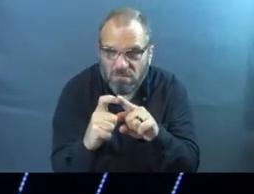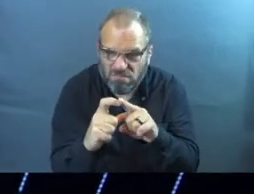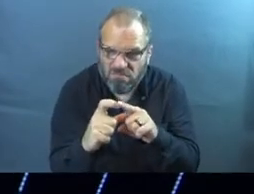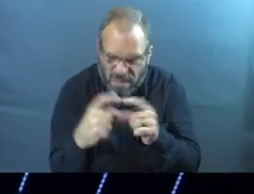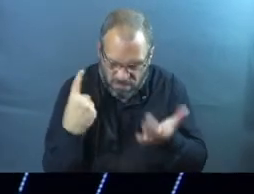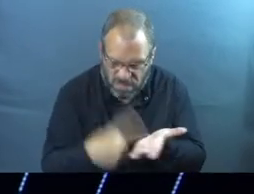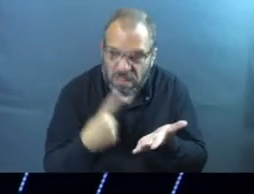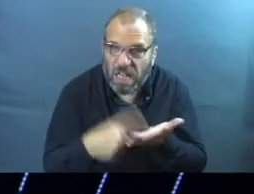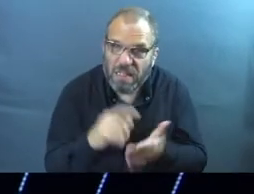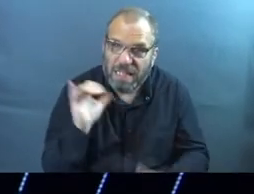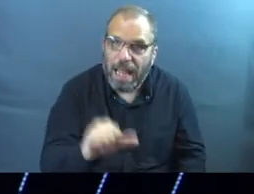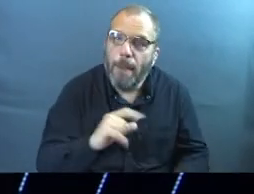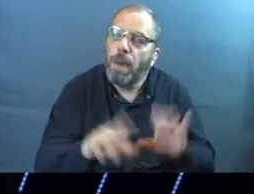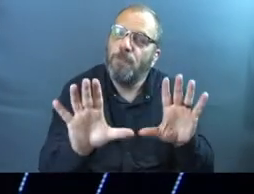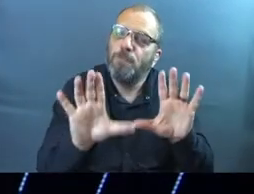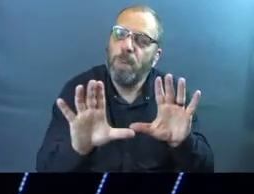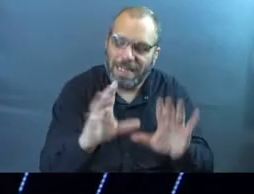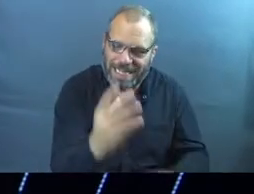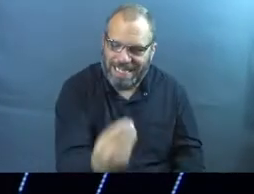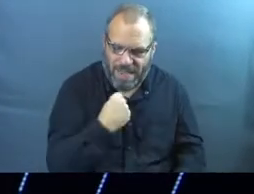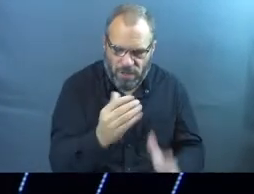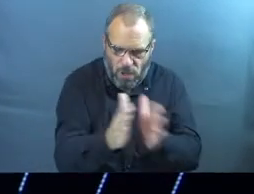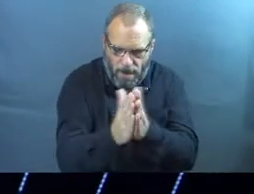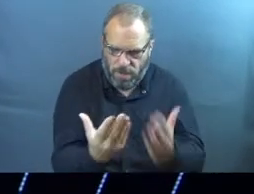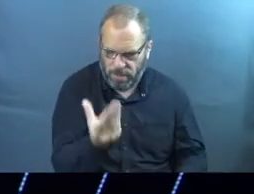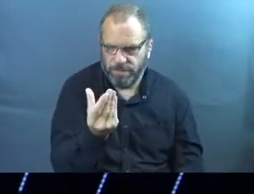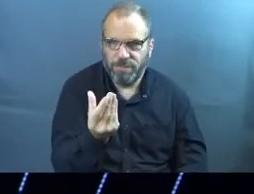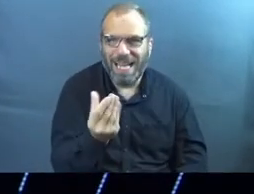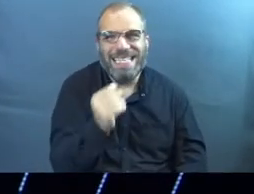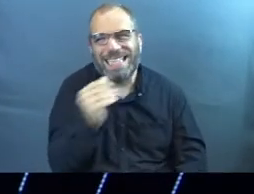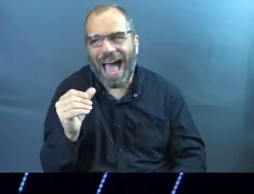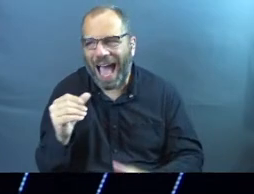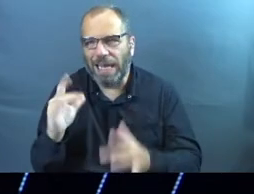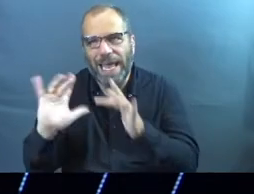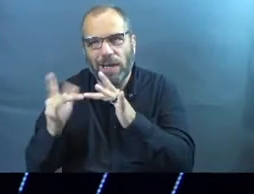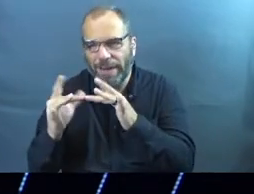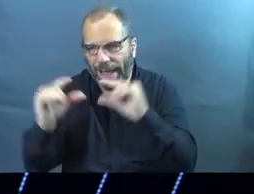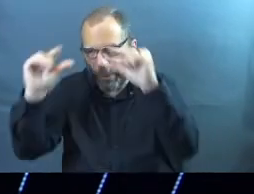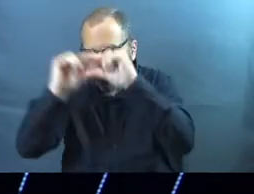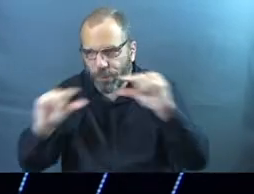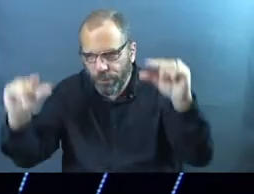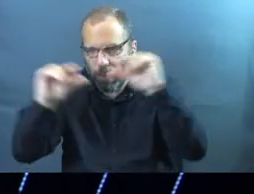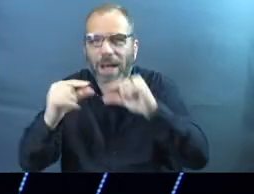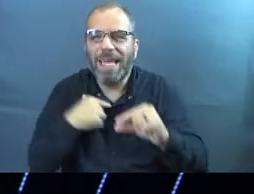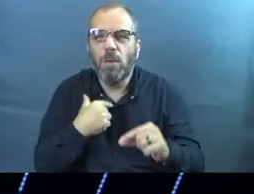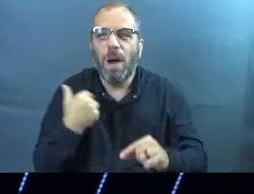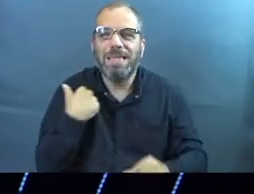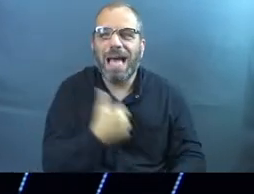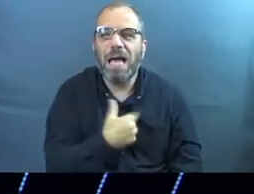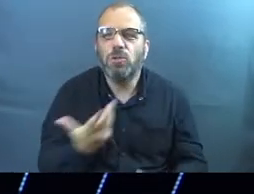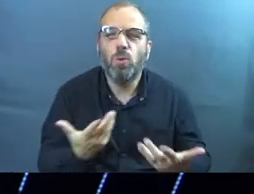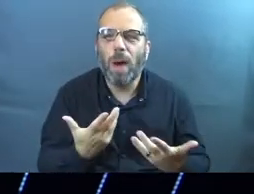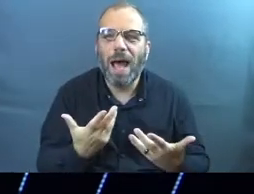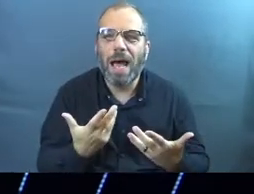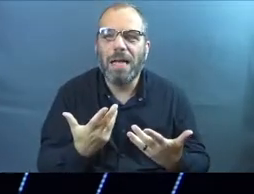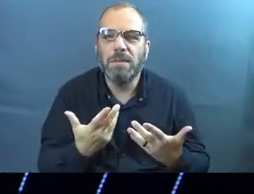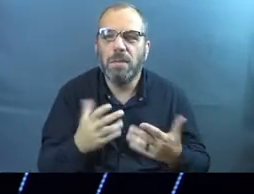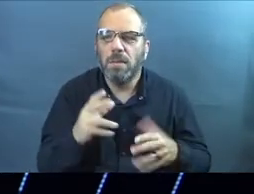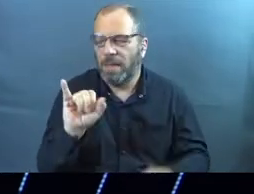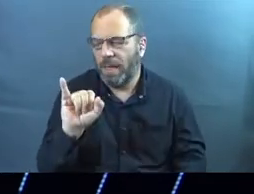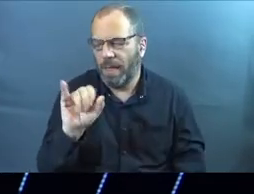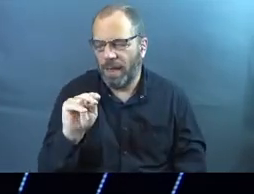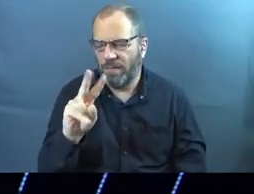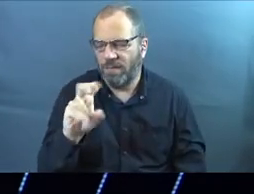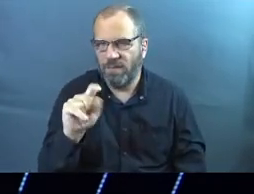talking about that. But he gave us a book, not a search bar, because he wants us to invest. Can I just say